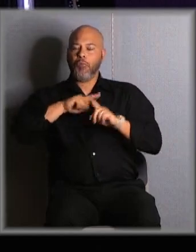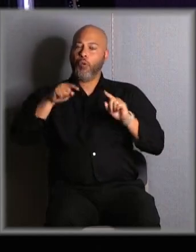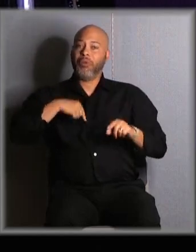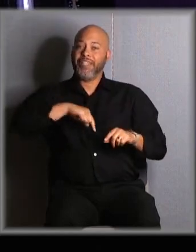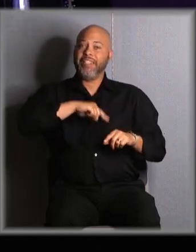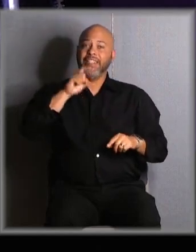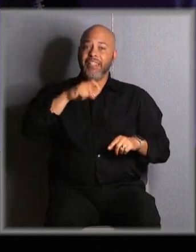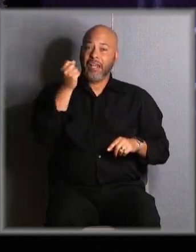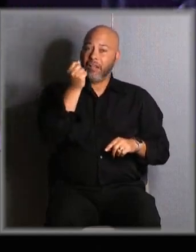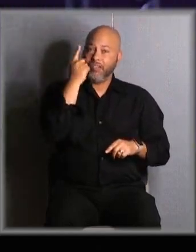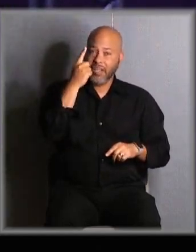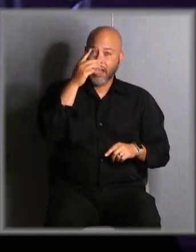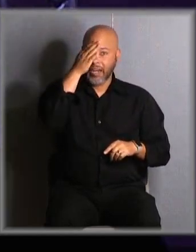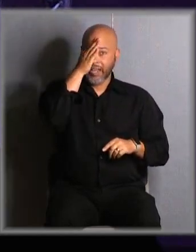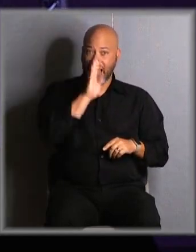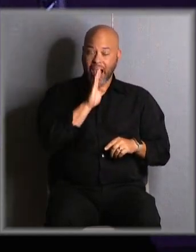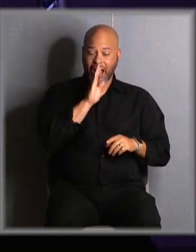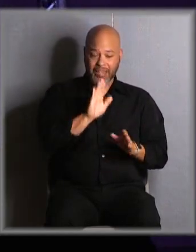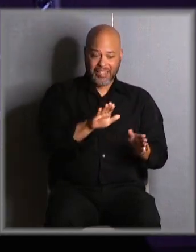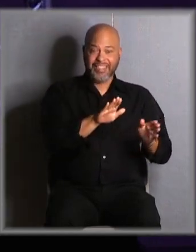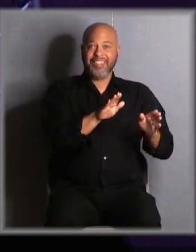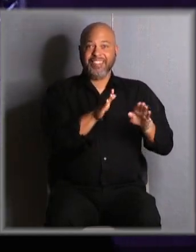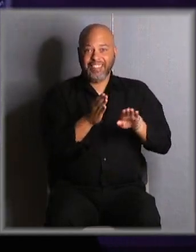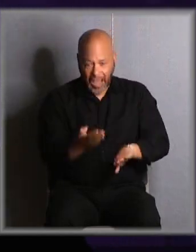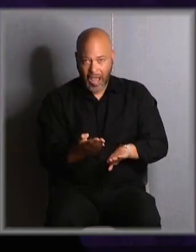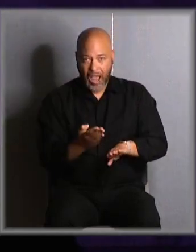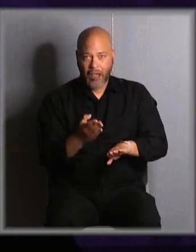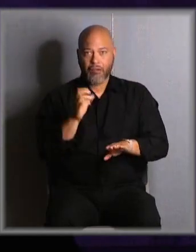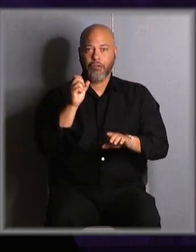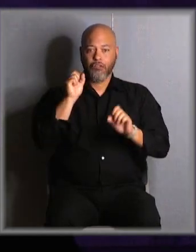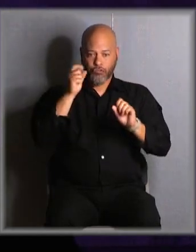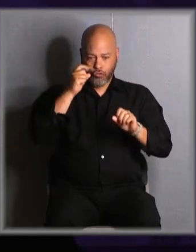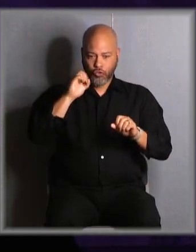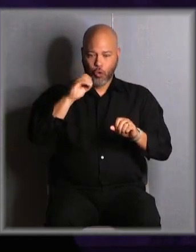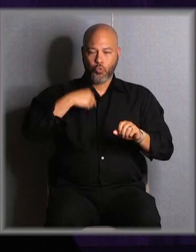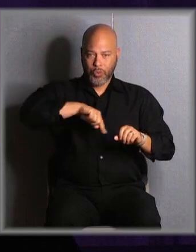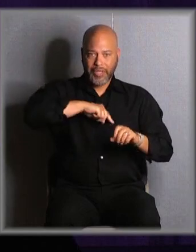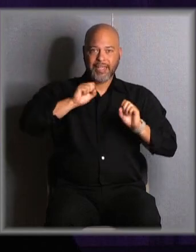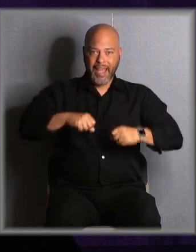God died that we may live.